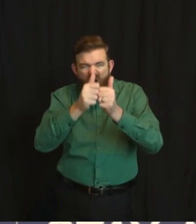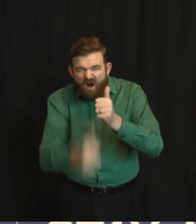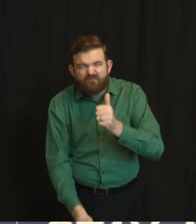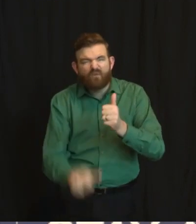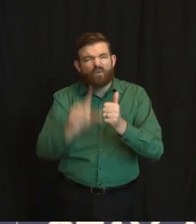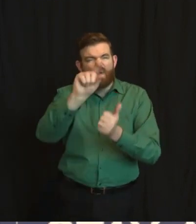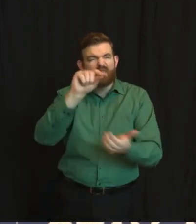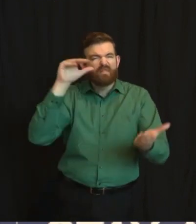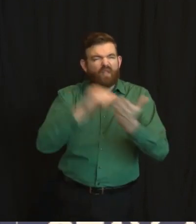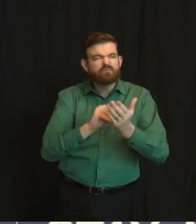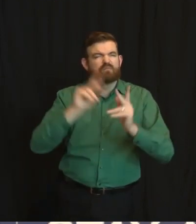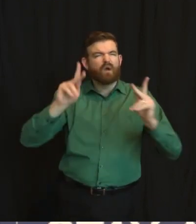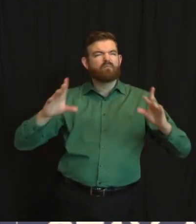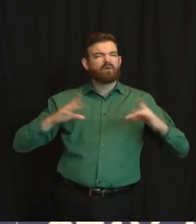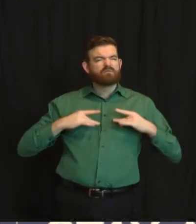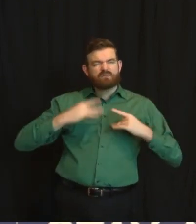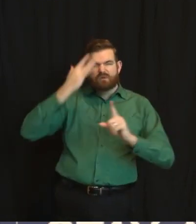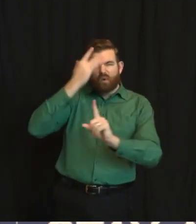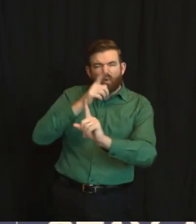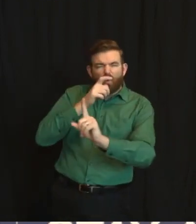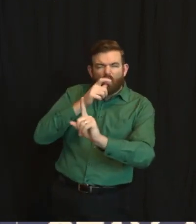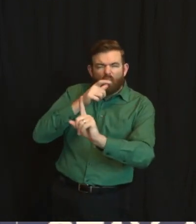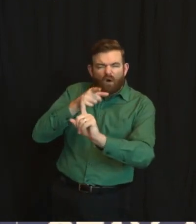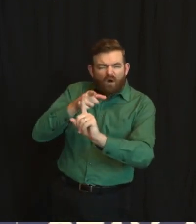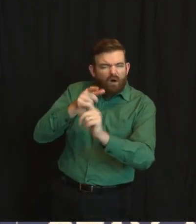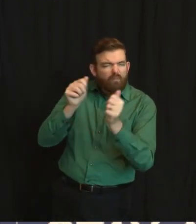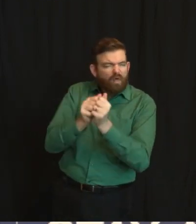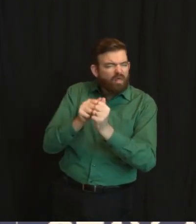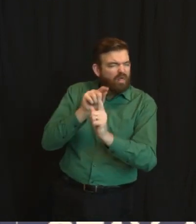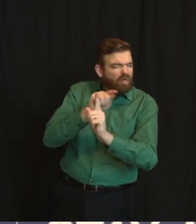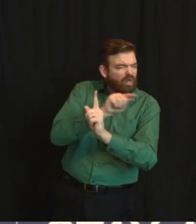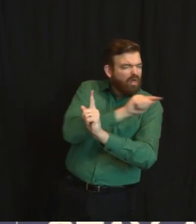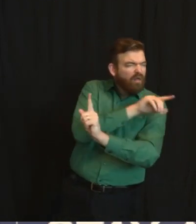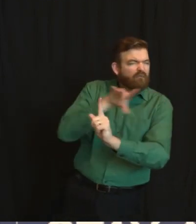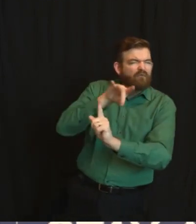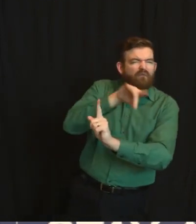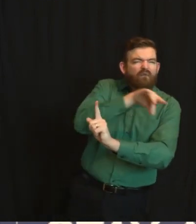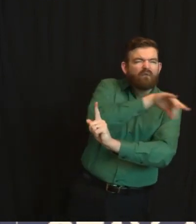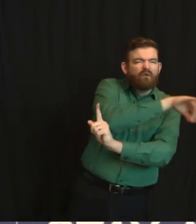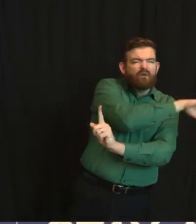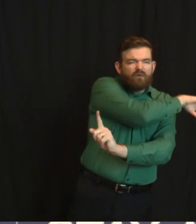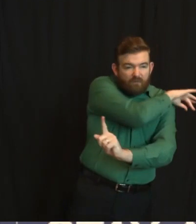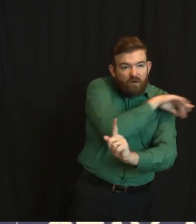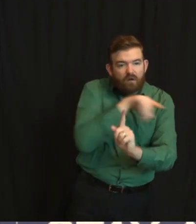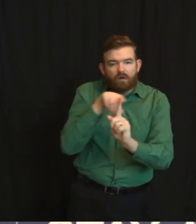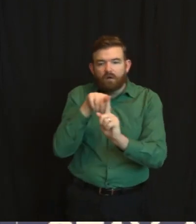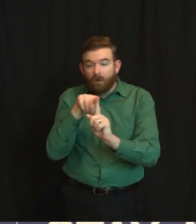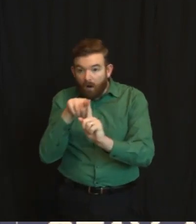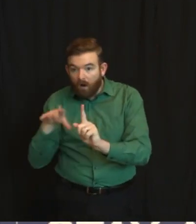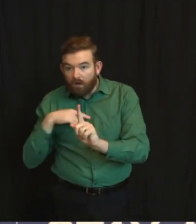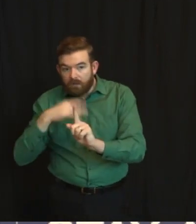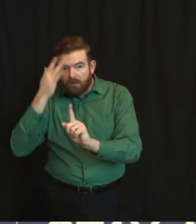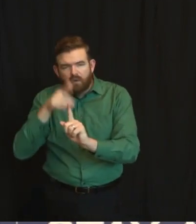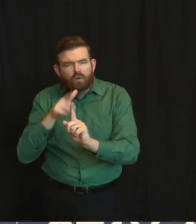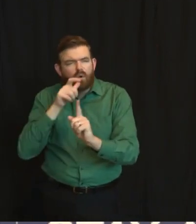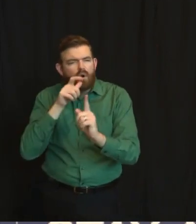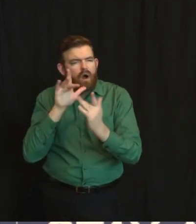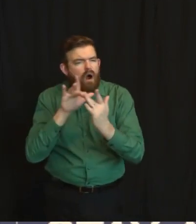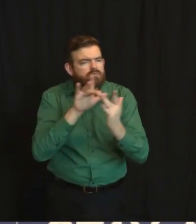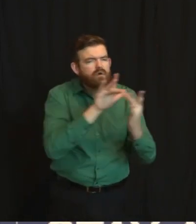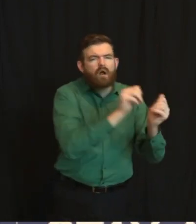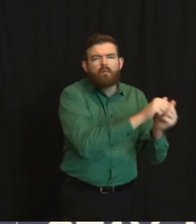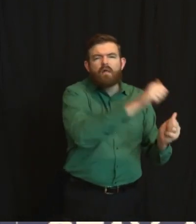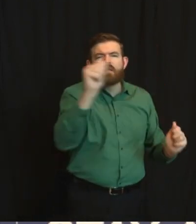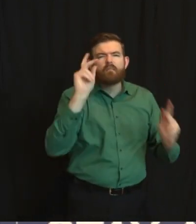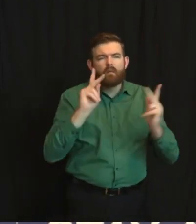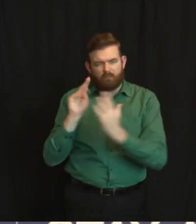trace people who have come into recent contact with every confirmed case. Their experience can